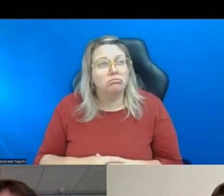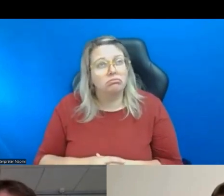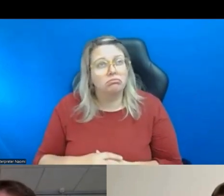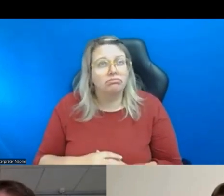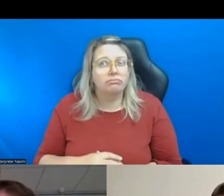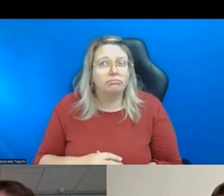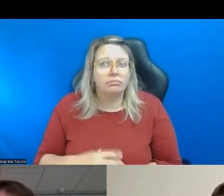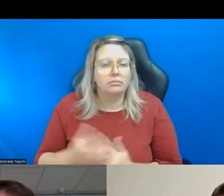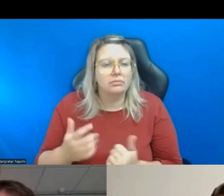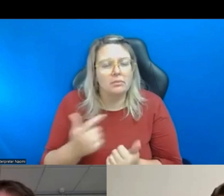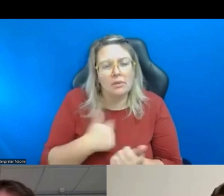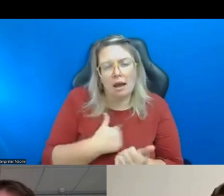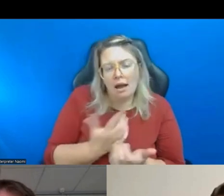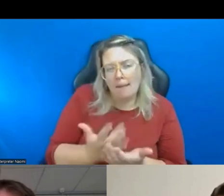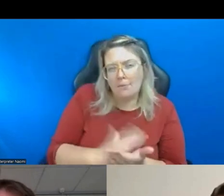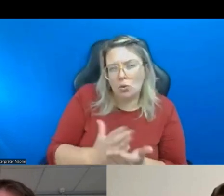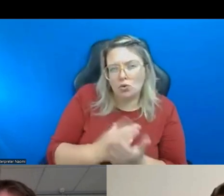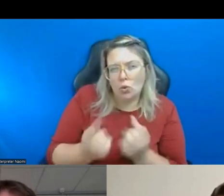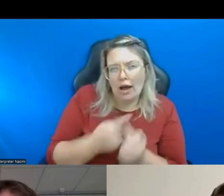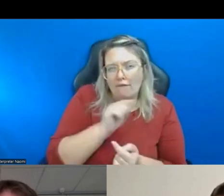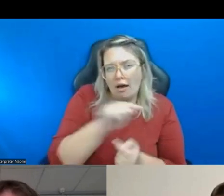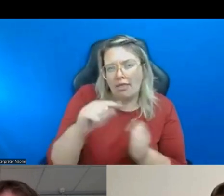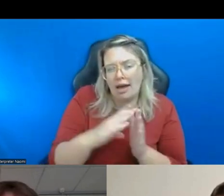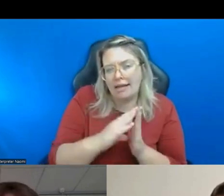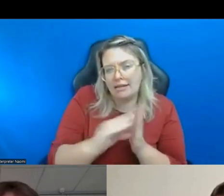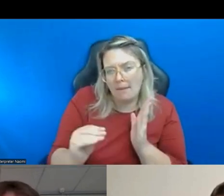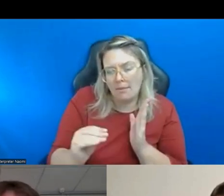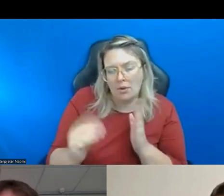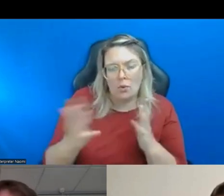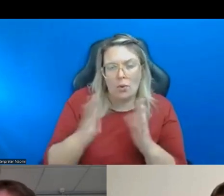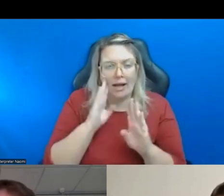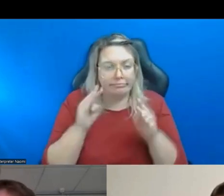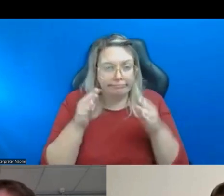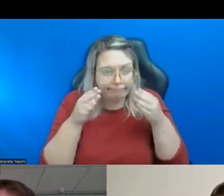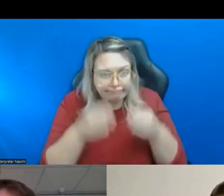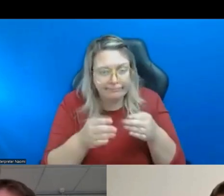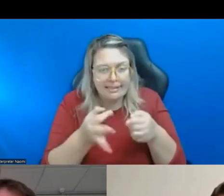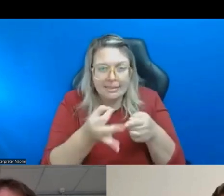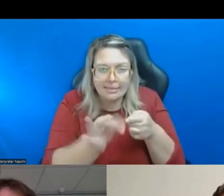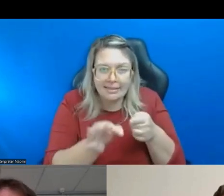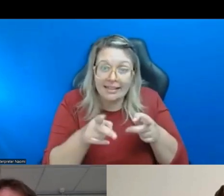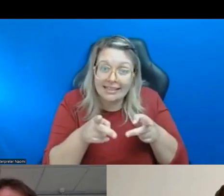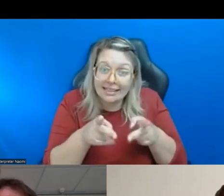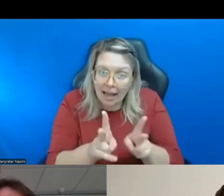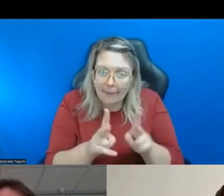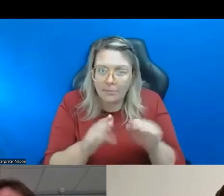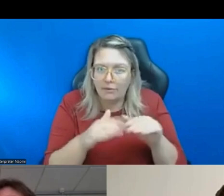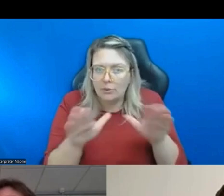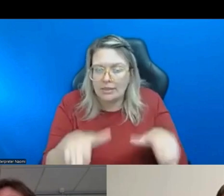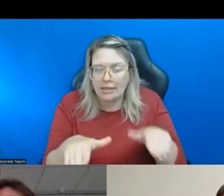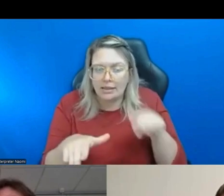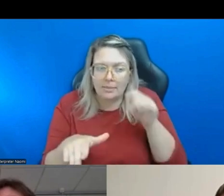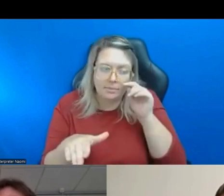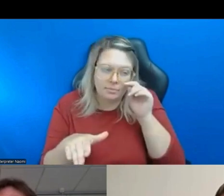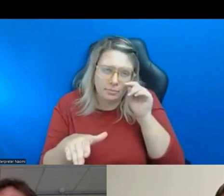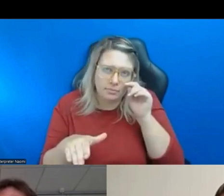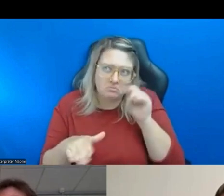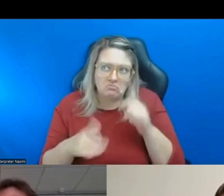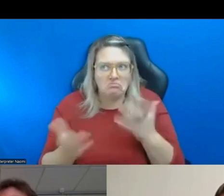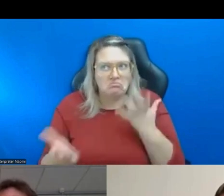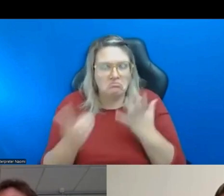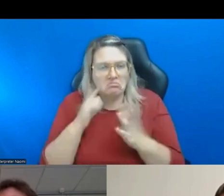I'm not sure of any particular examples where there's a particular focus on particular types of museums over